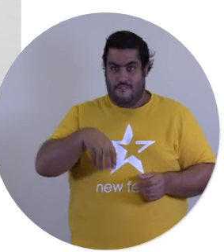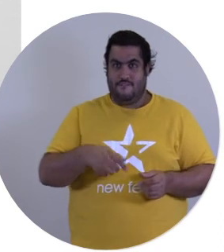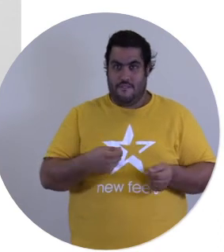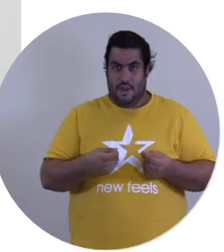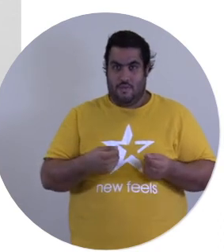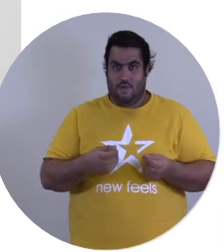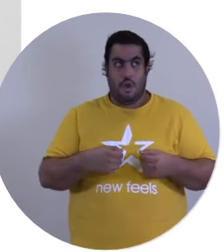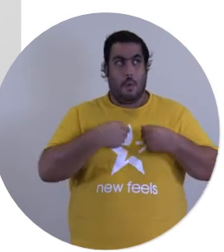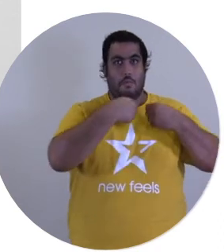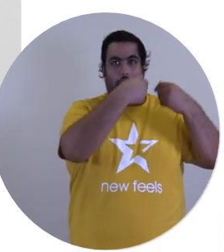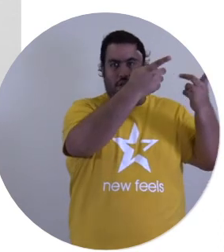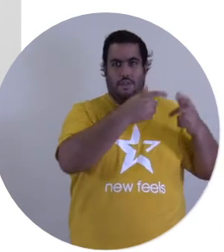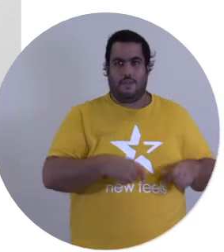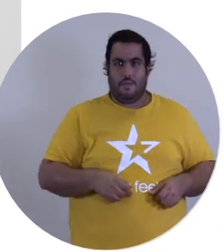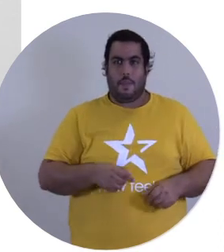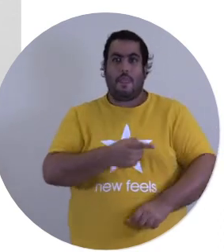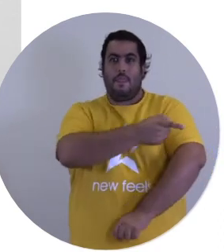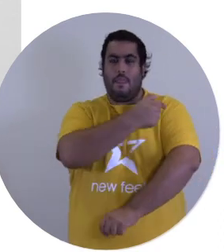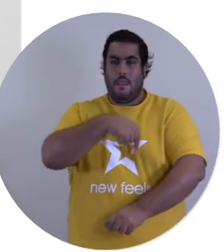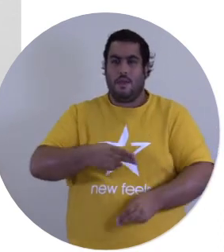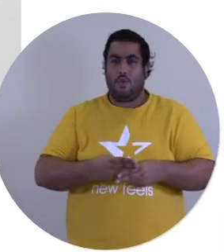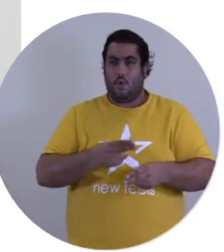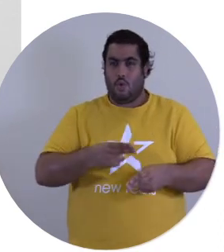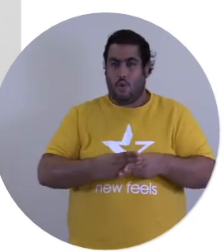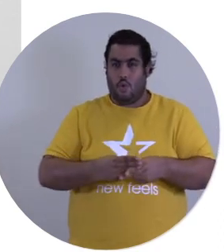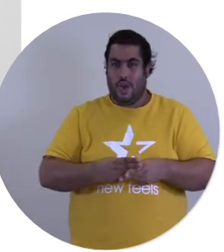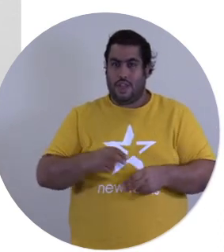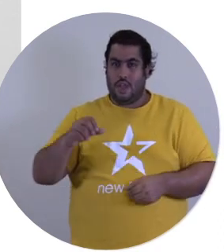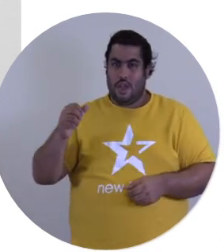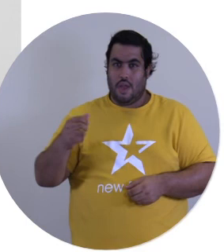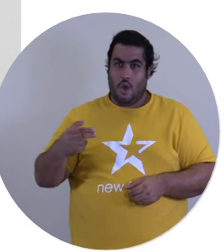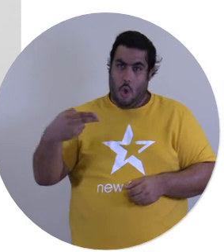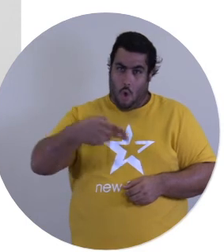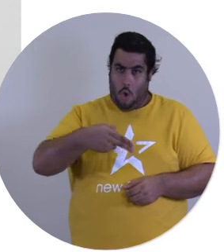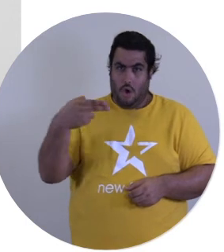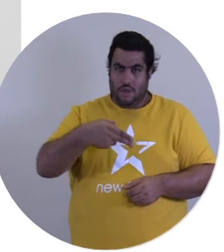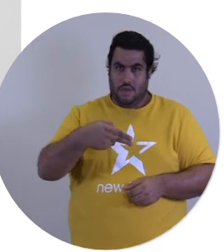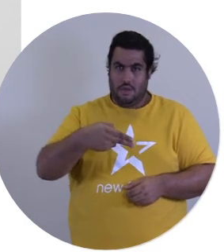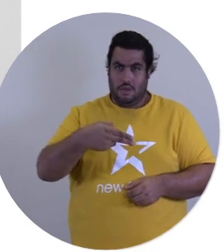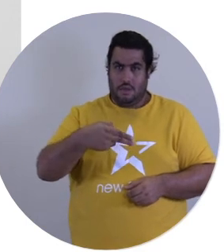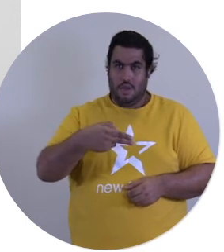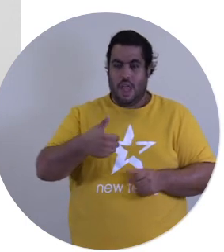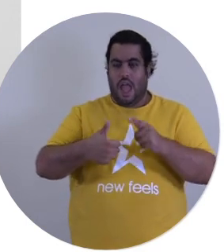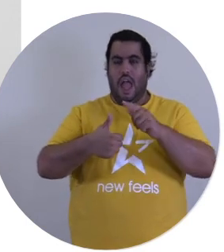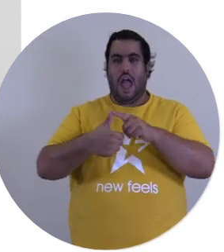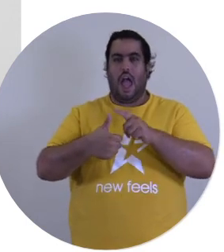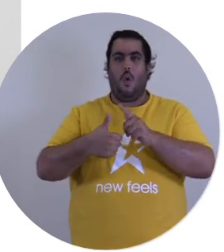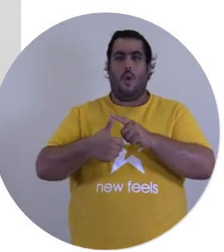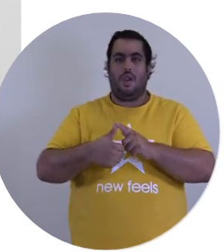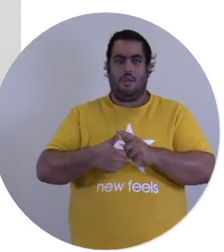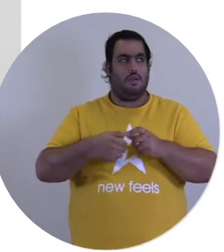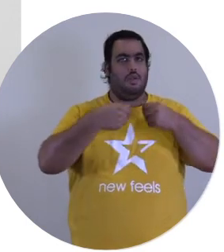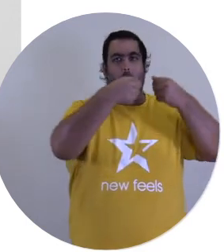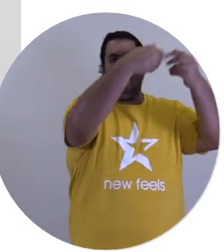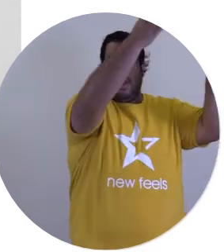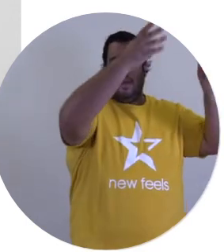goods from a country. Kuwait's main export is oil and refined products. Export, goods you take out of the